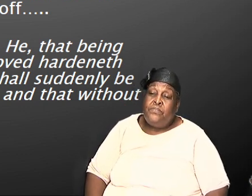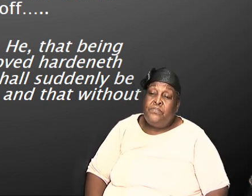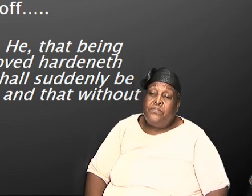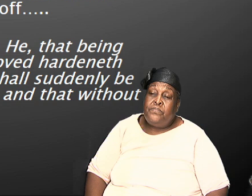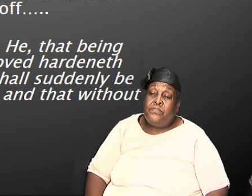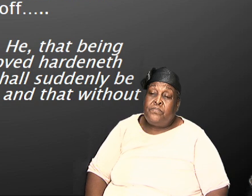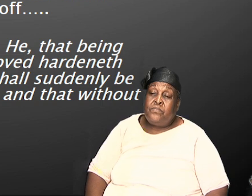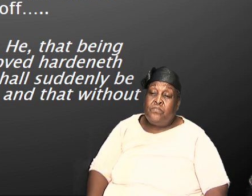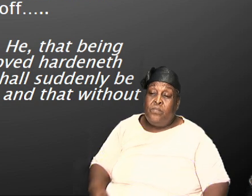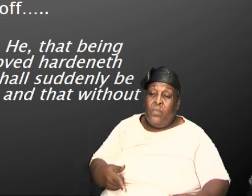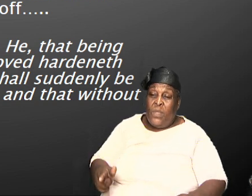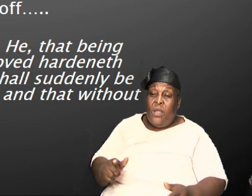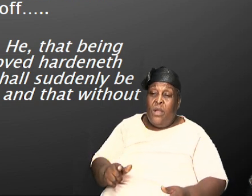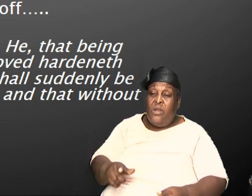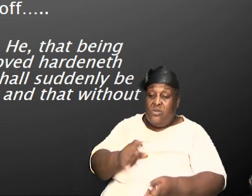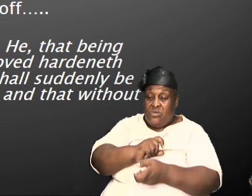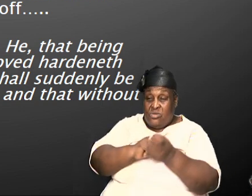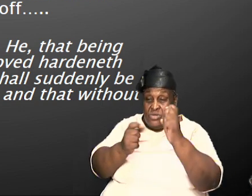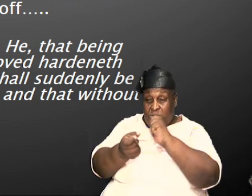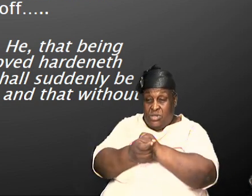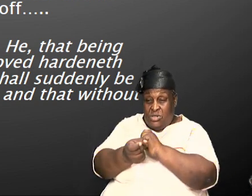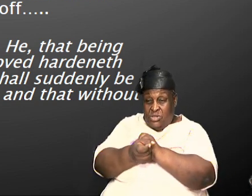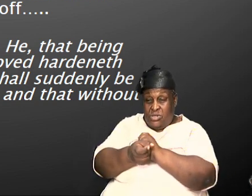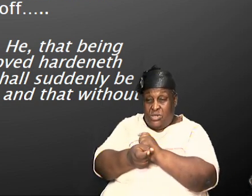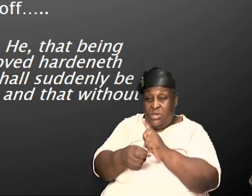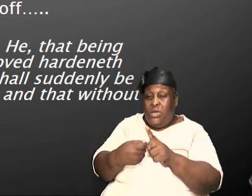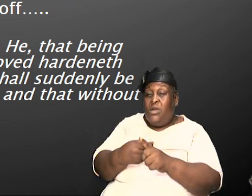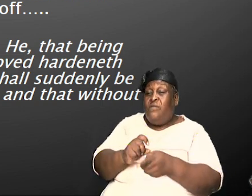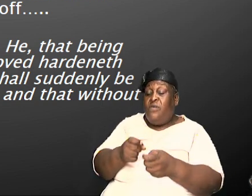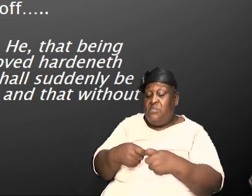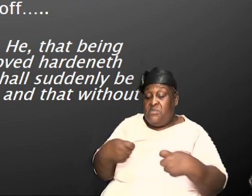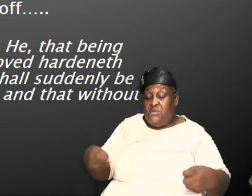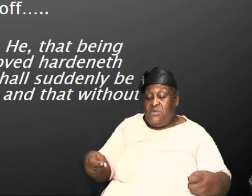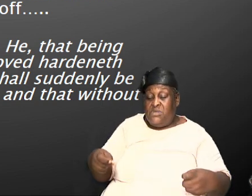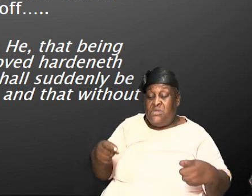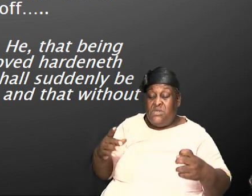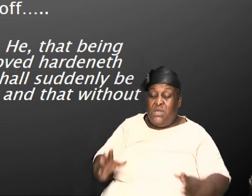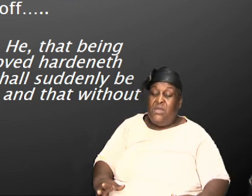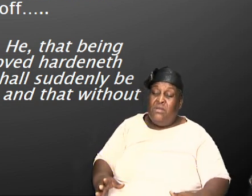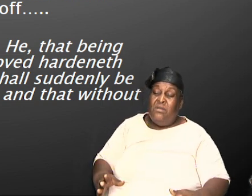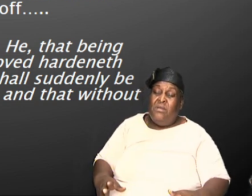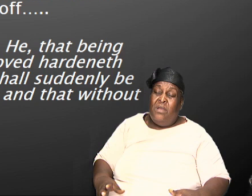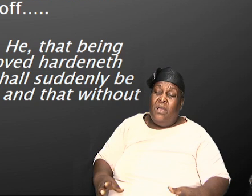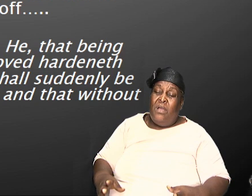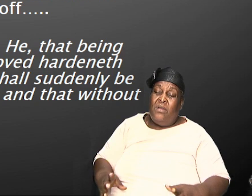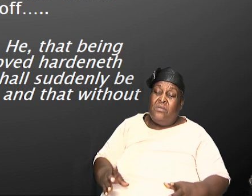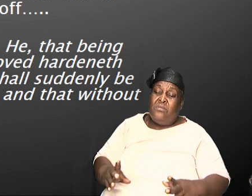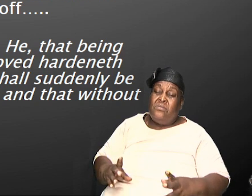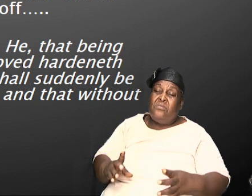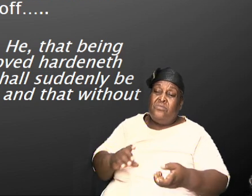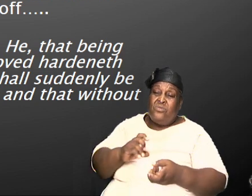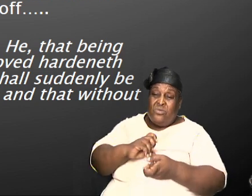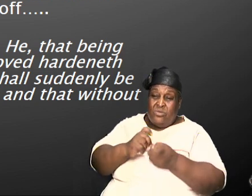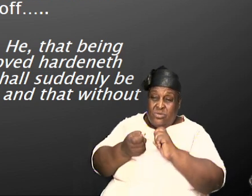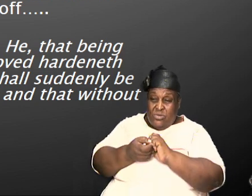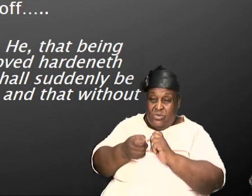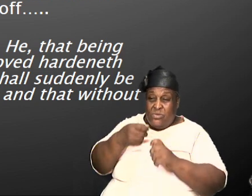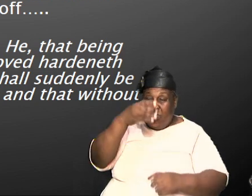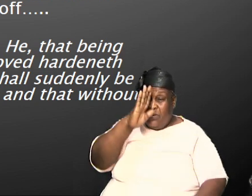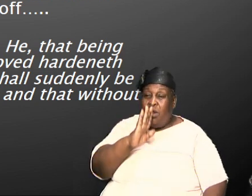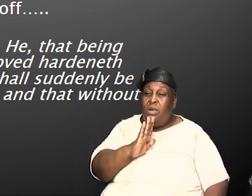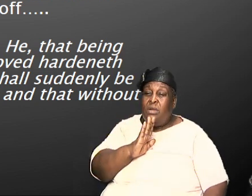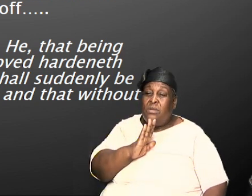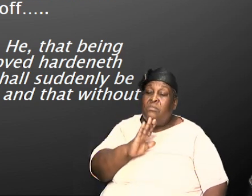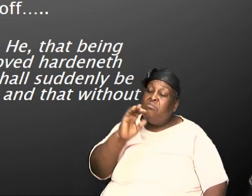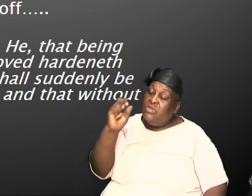Hallelujah. And let us turn from our sinful will and turn to God. Yes, we are going to